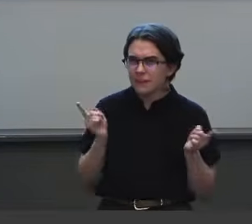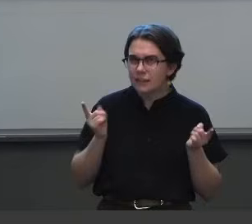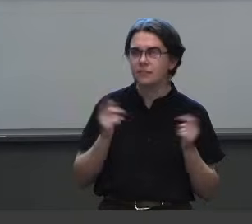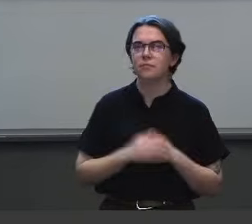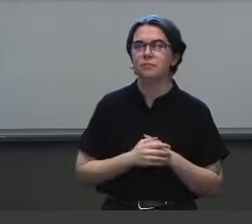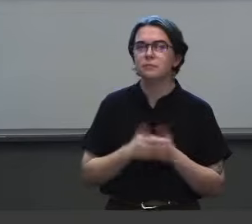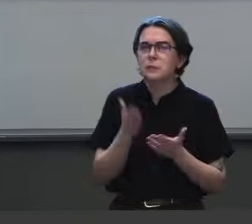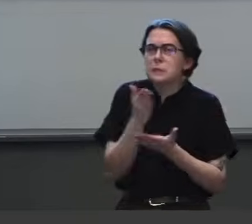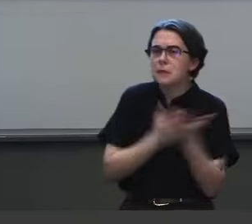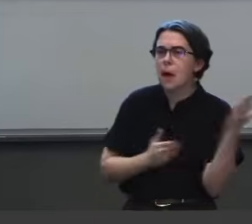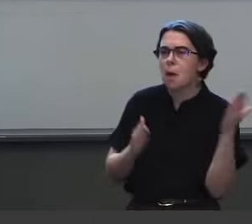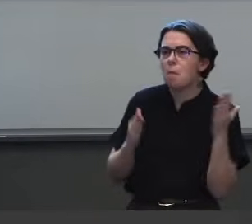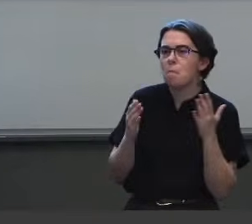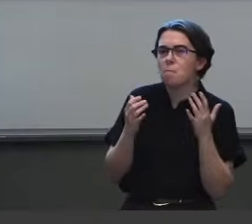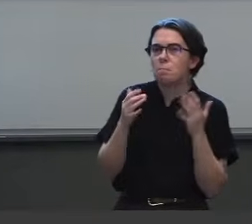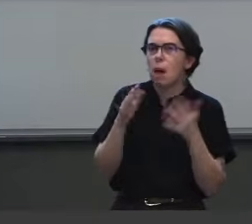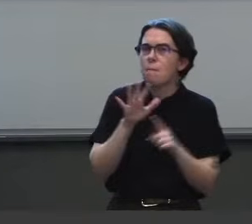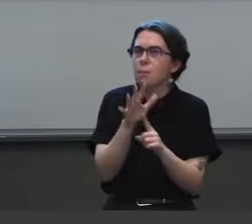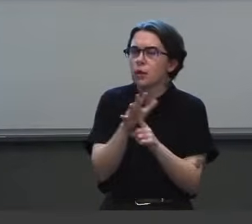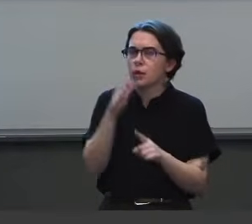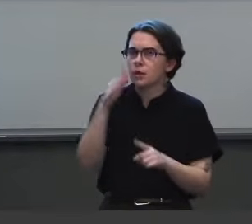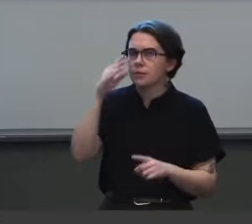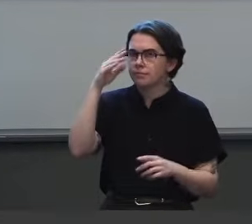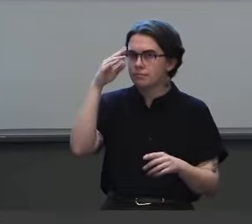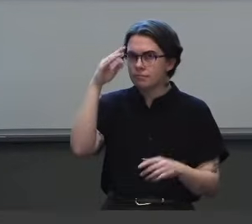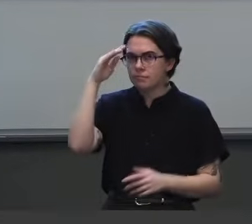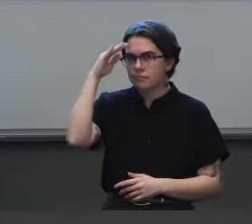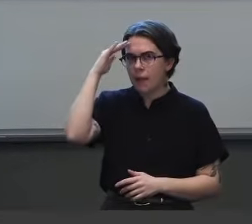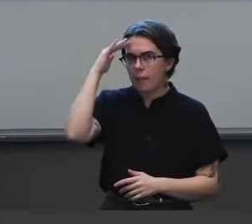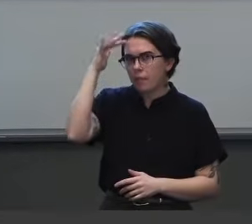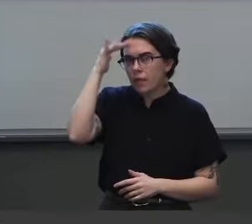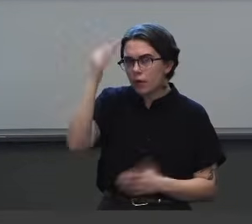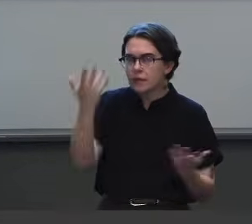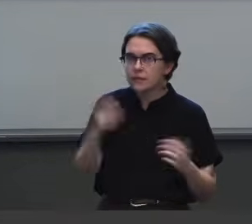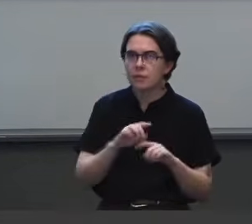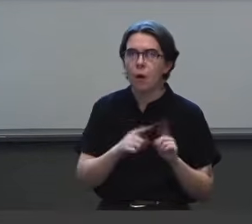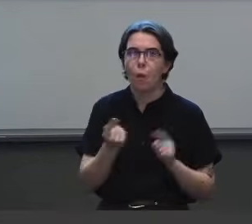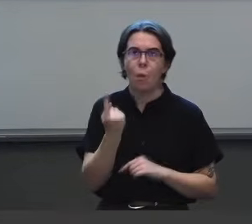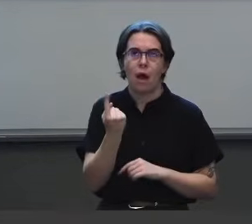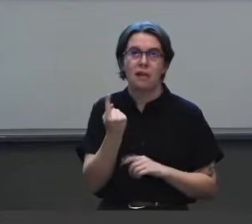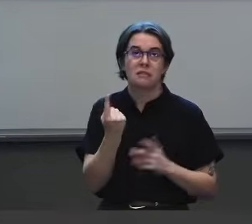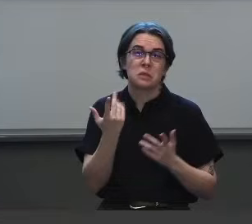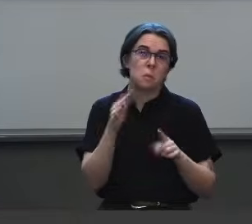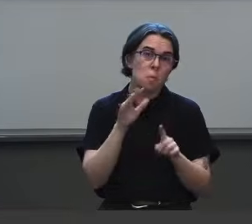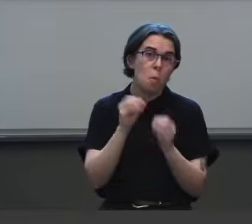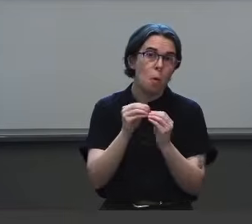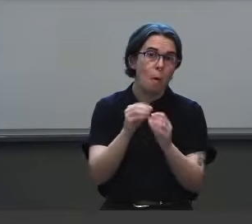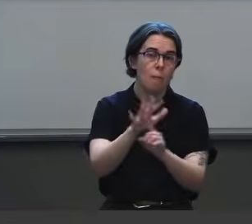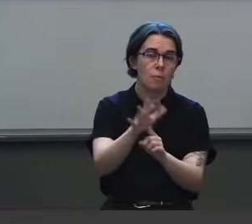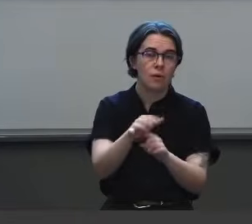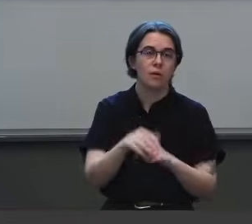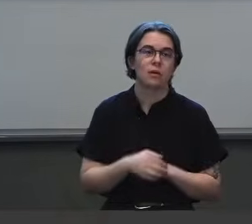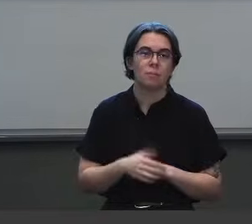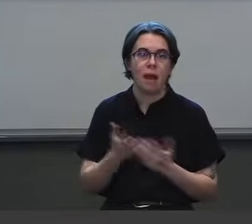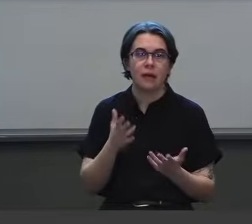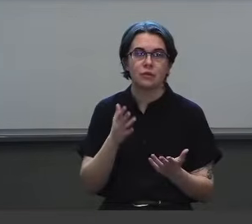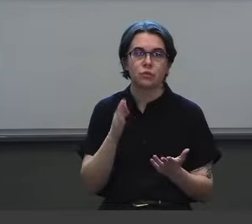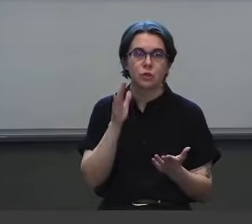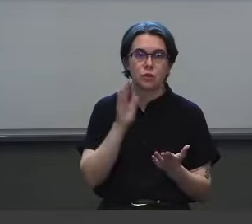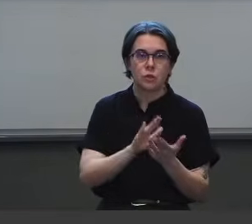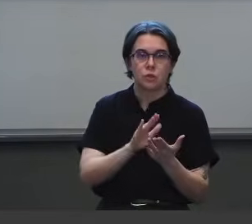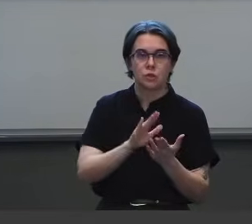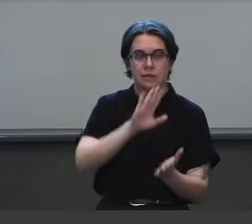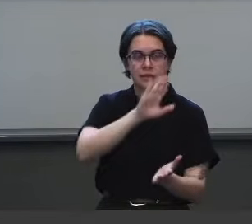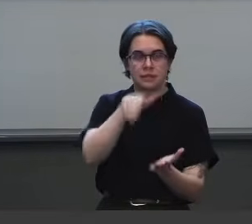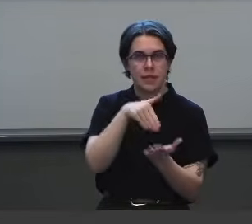hypotheses. I can just list them here for you, but one that's gaining a lot of traction is the idea of increased central auditory gain,